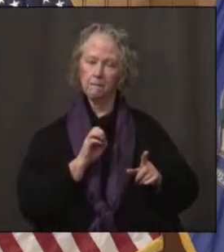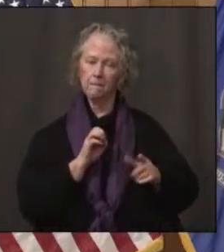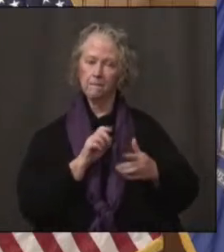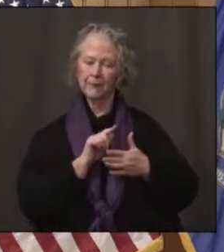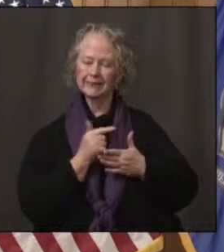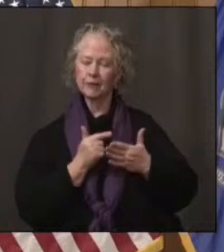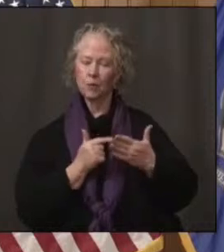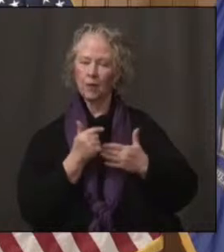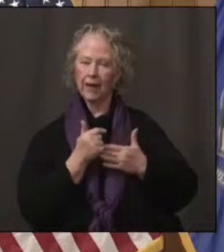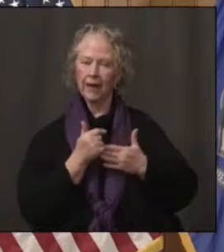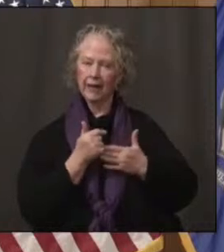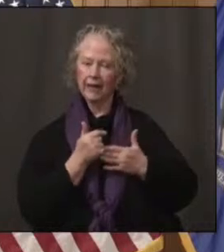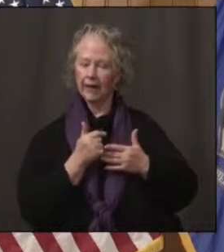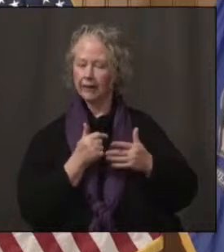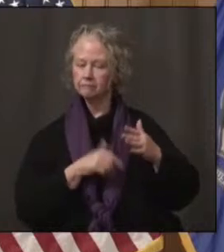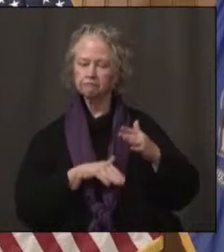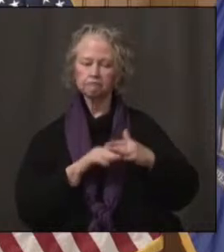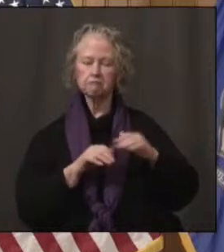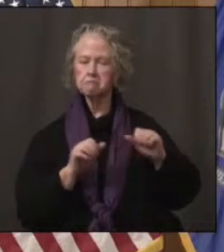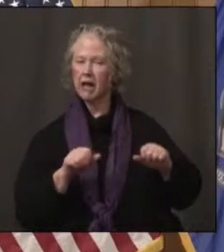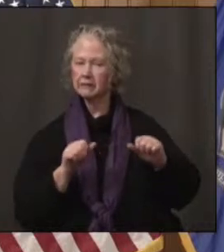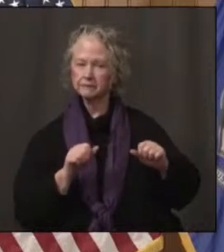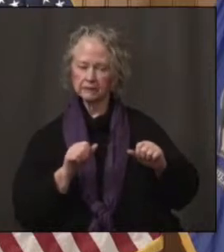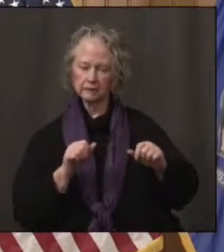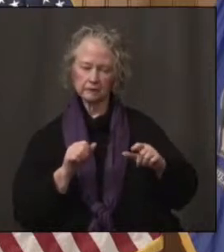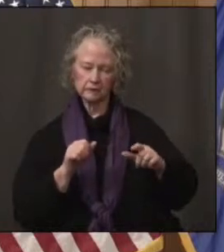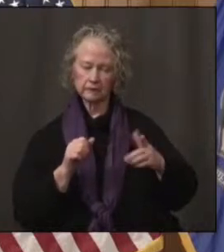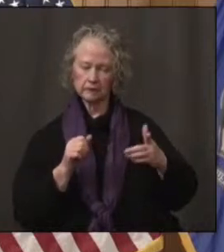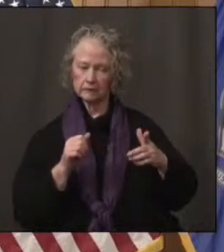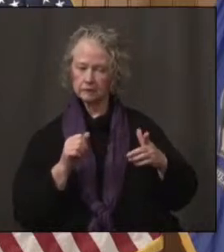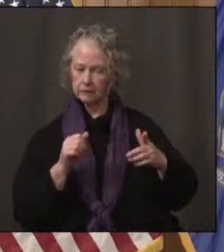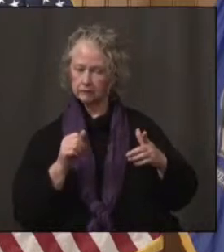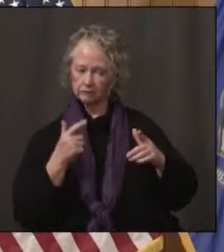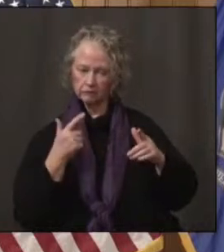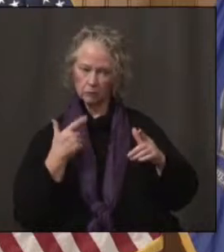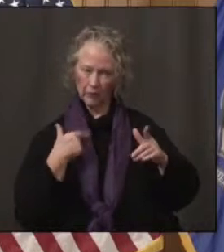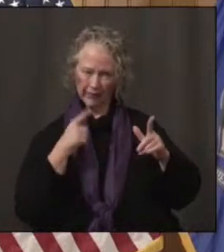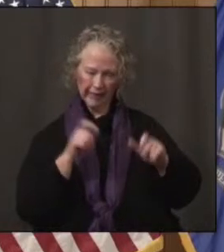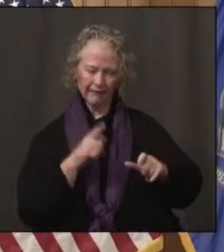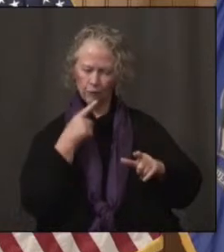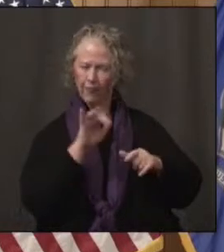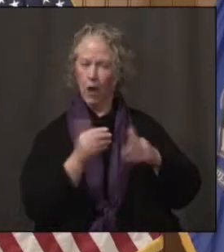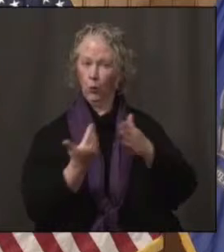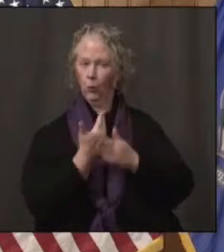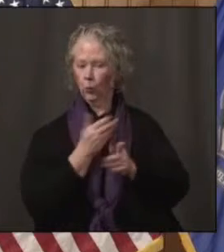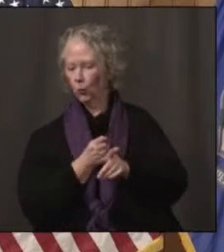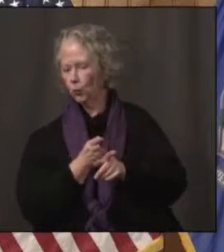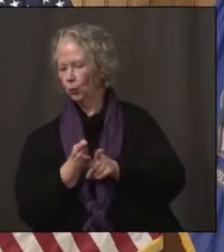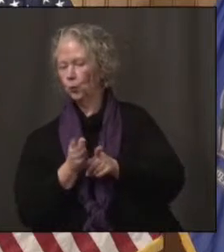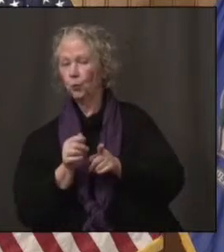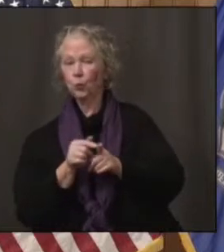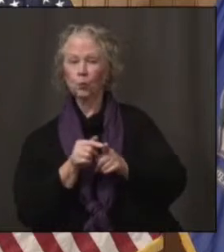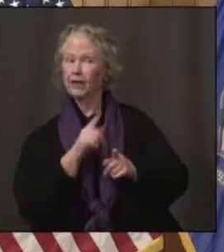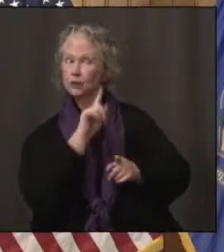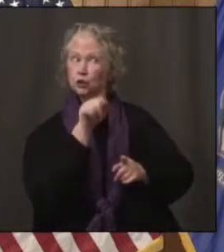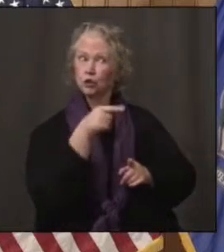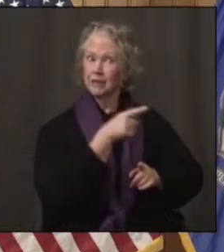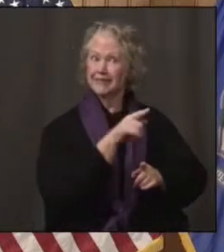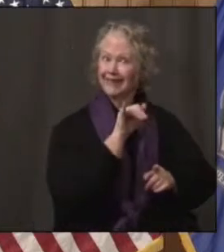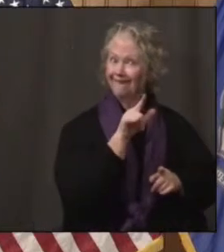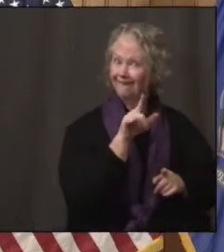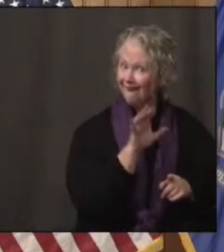in order to keep an eye on the extent of this new strain? And is it just Yale, Jackson Labs,